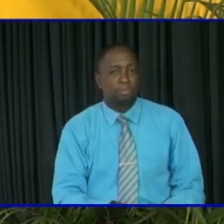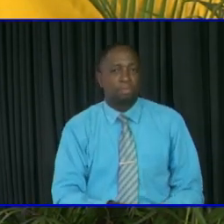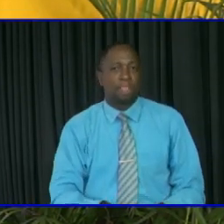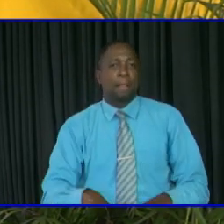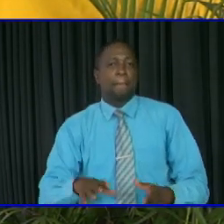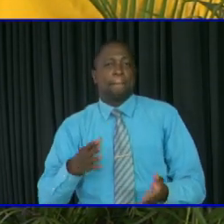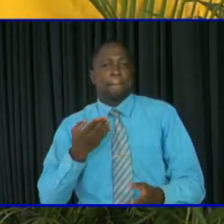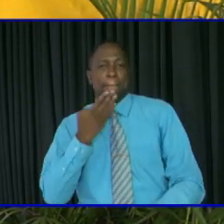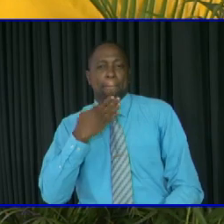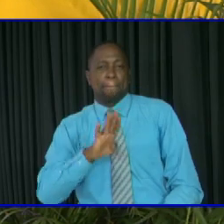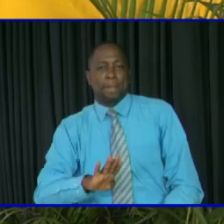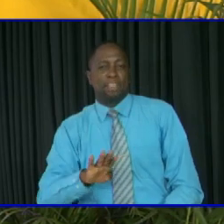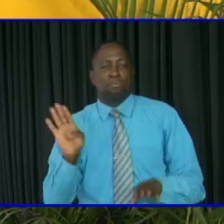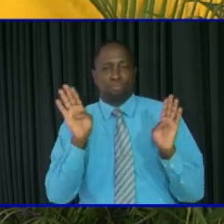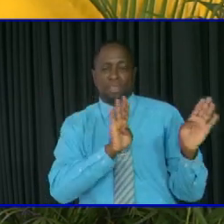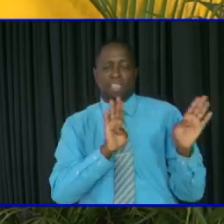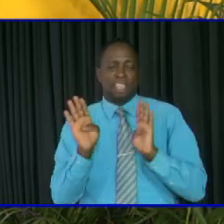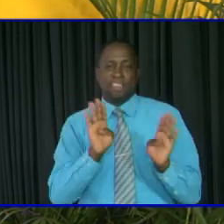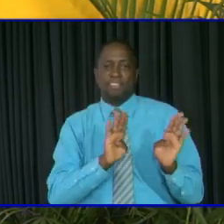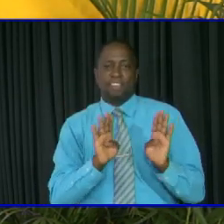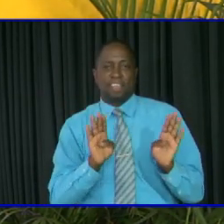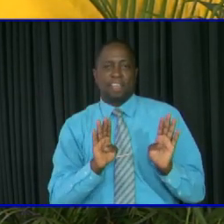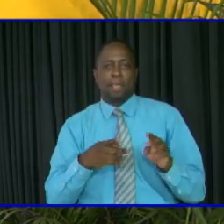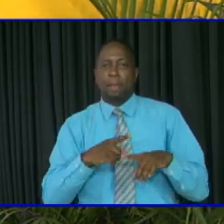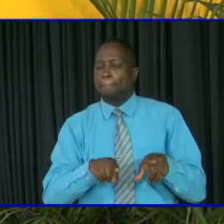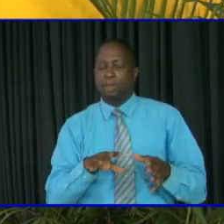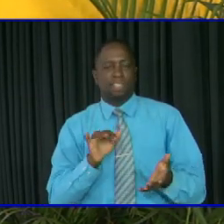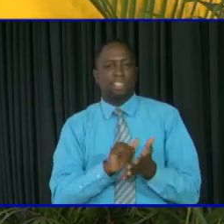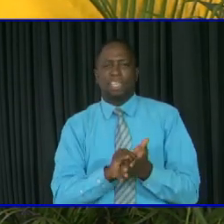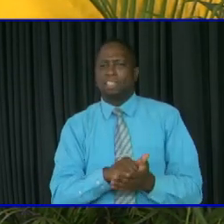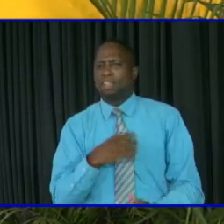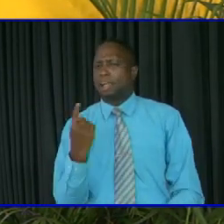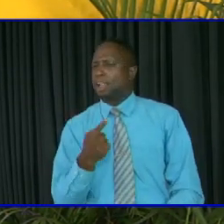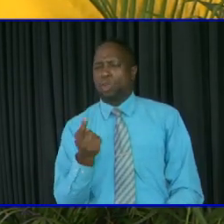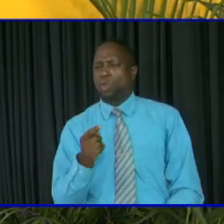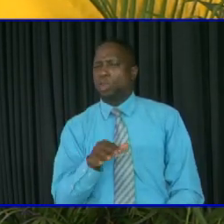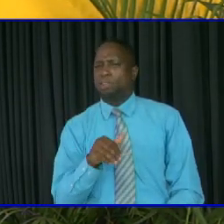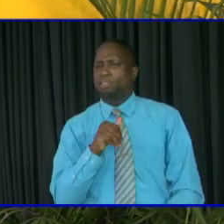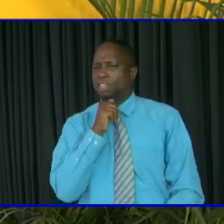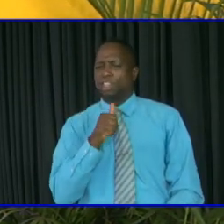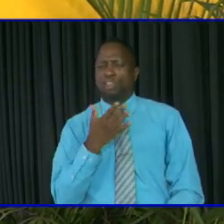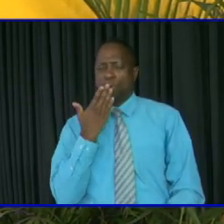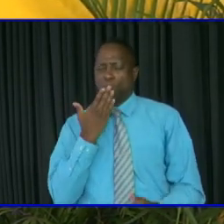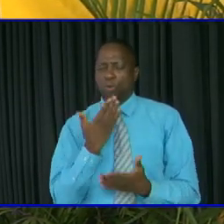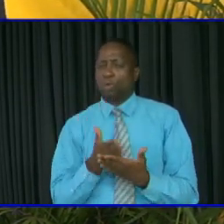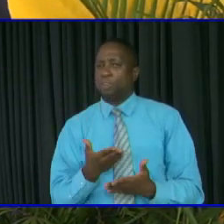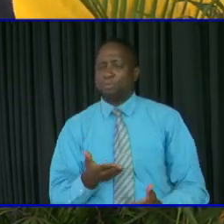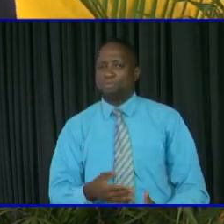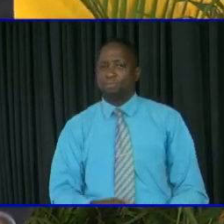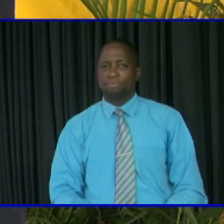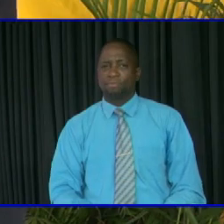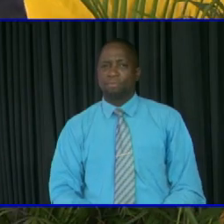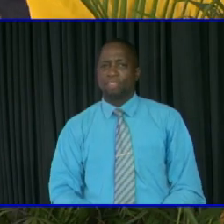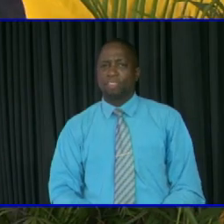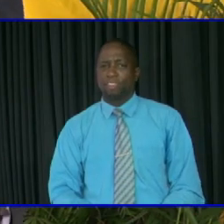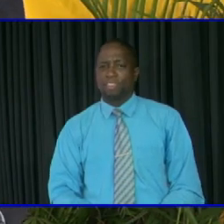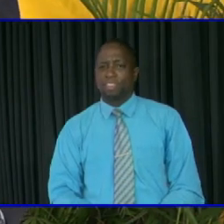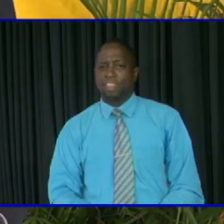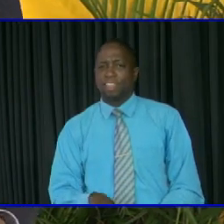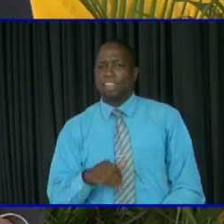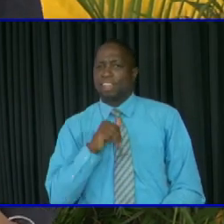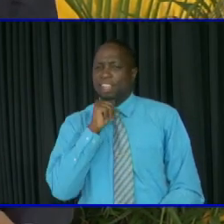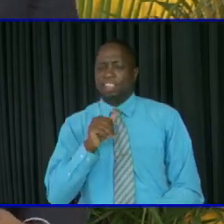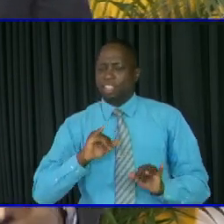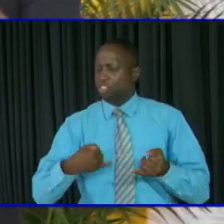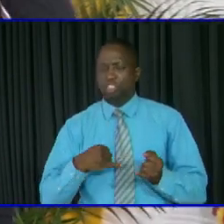not be able to make it. If you simply want to drop bad habits, you will not be able to